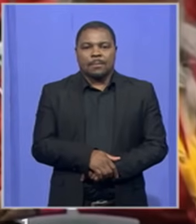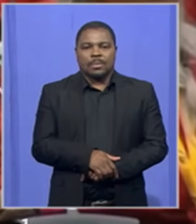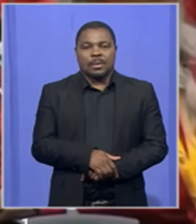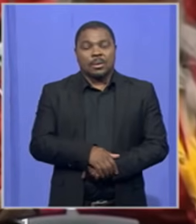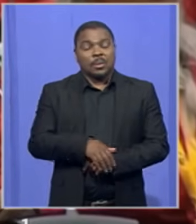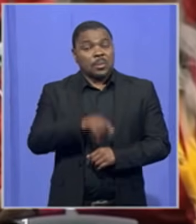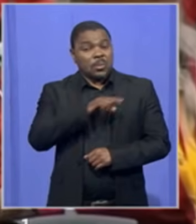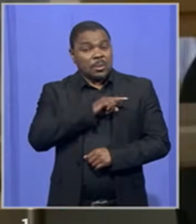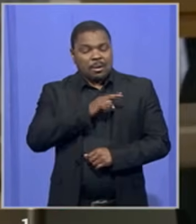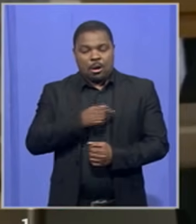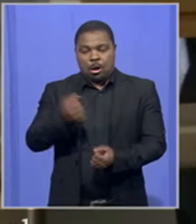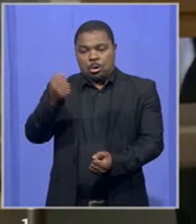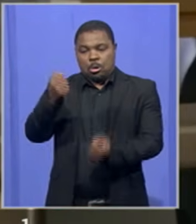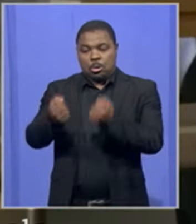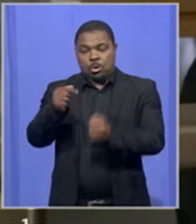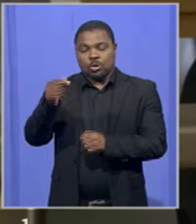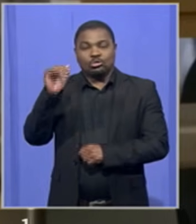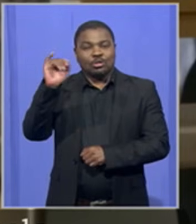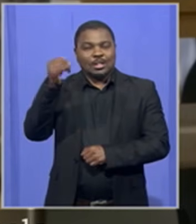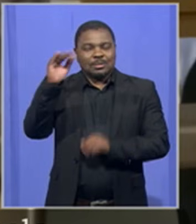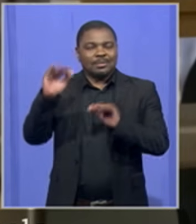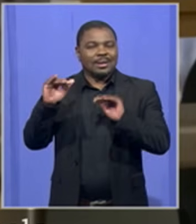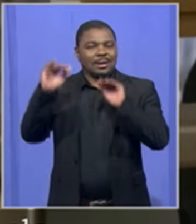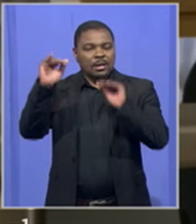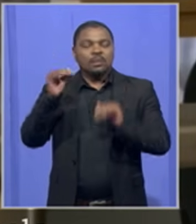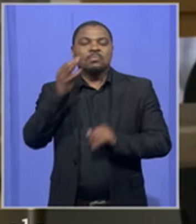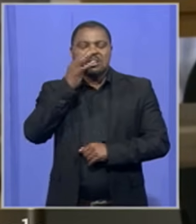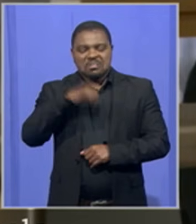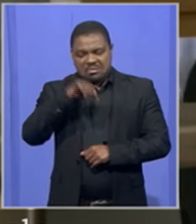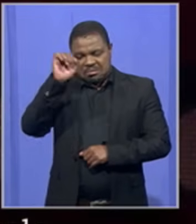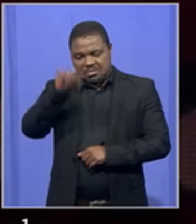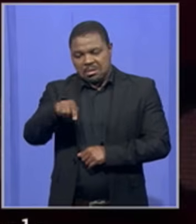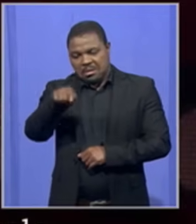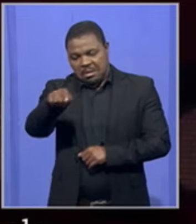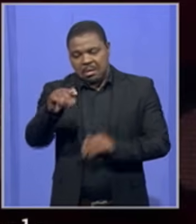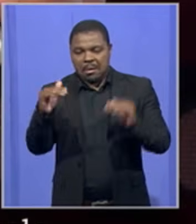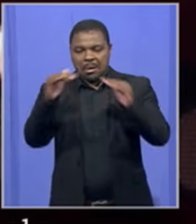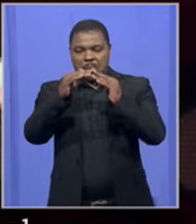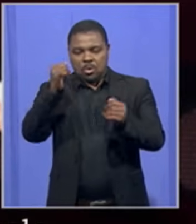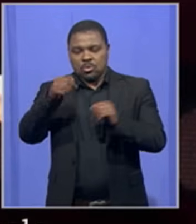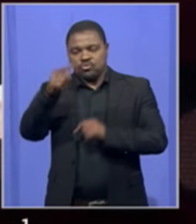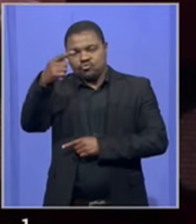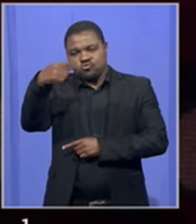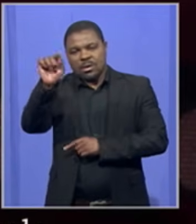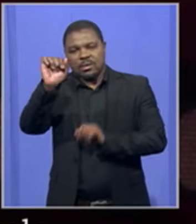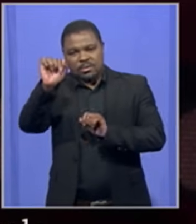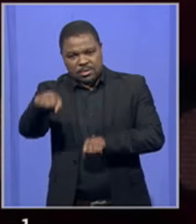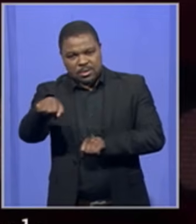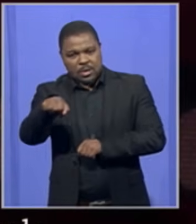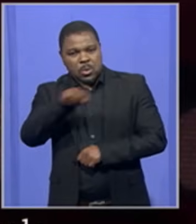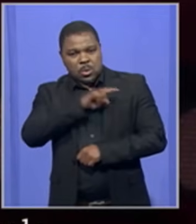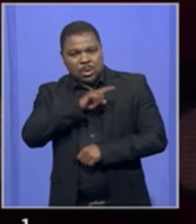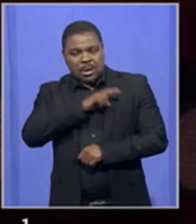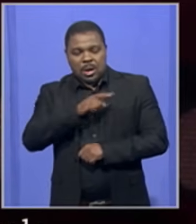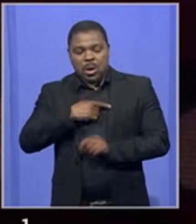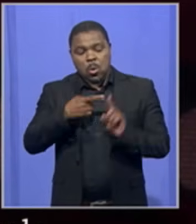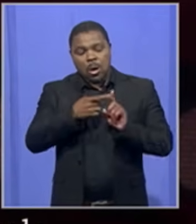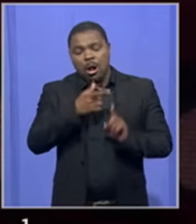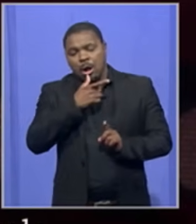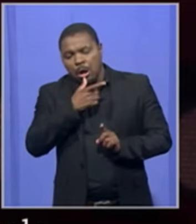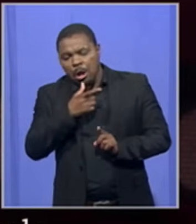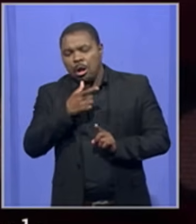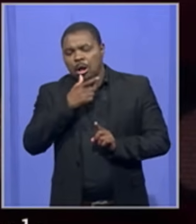Seno ke jaaka kgotlatshekelo kgolo ya Johannesburg e tshegeditse katlholo ya kgotlatshekelo ya tekano ya gore go boaboeletsa